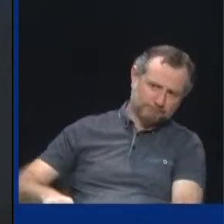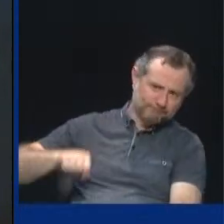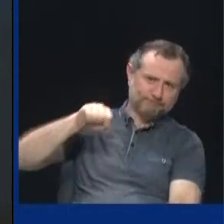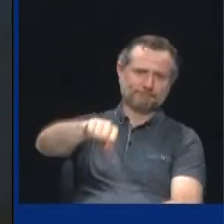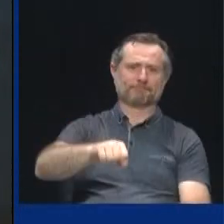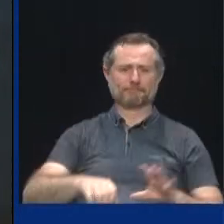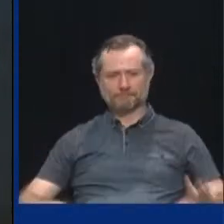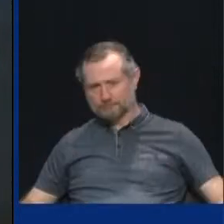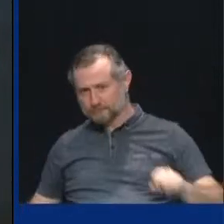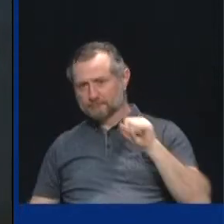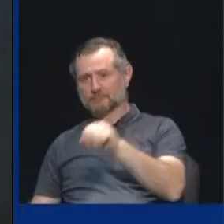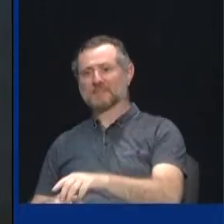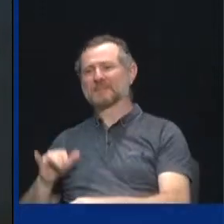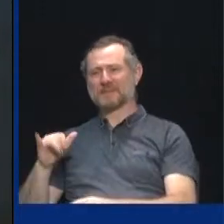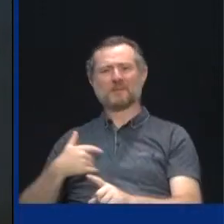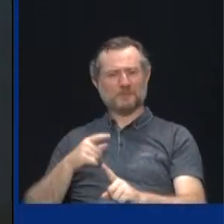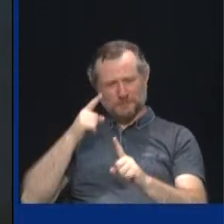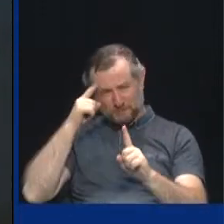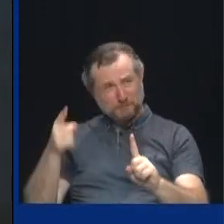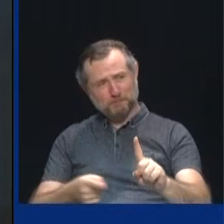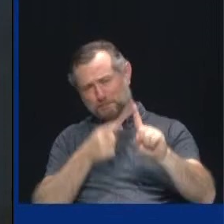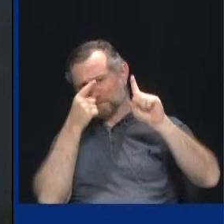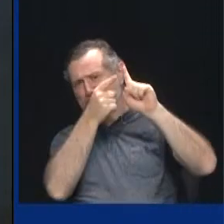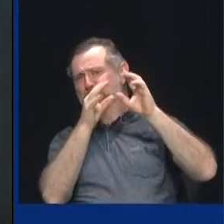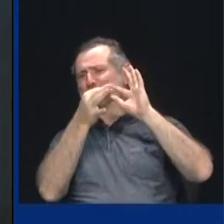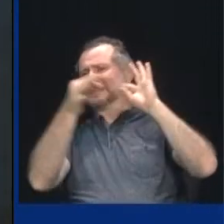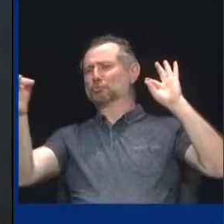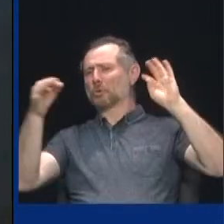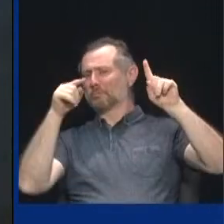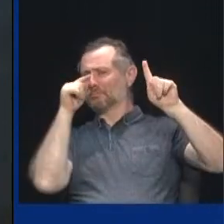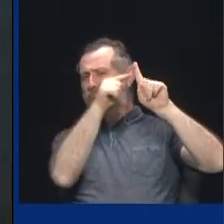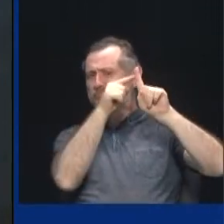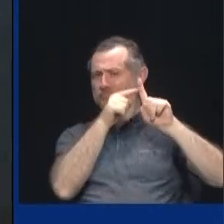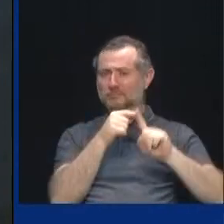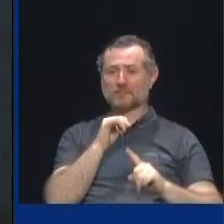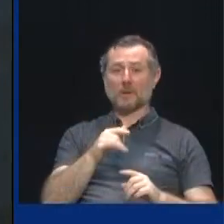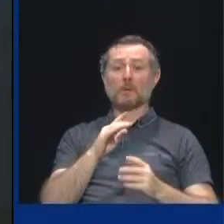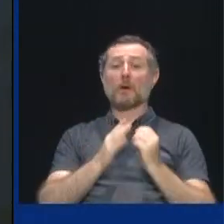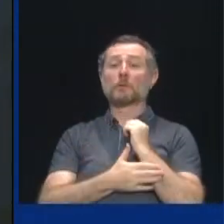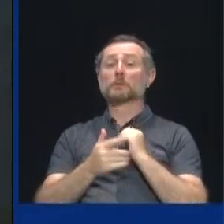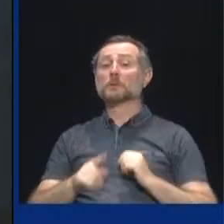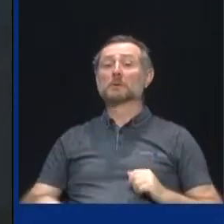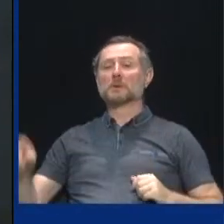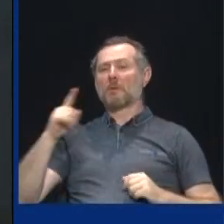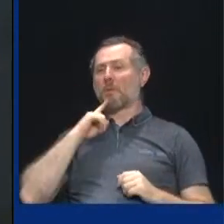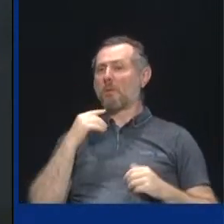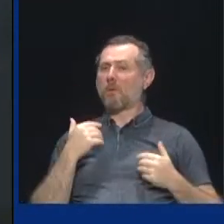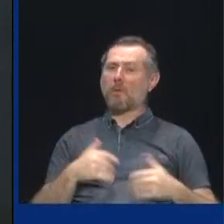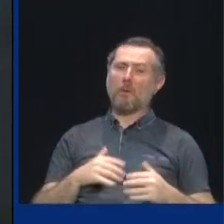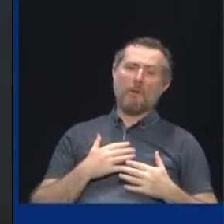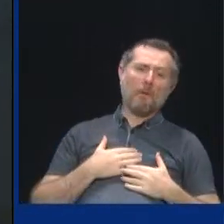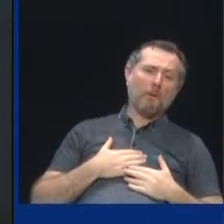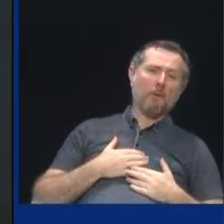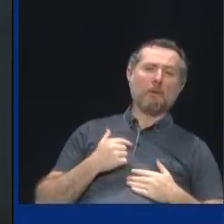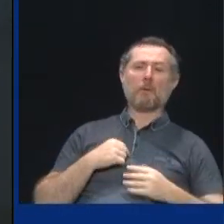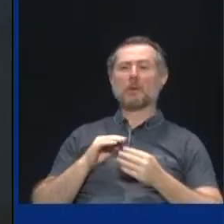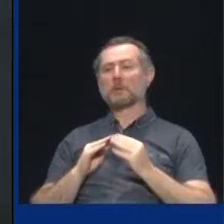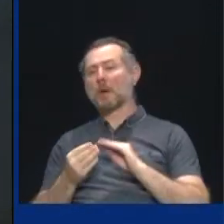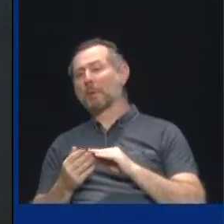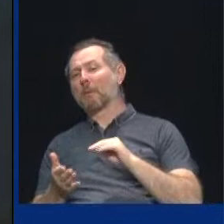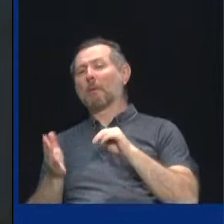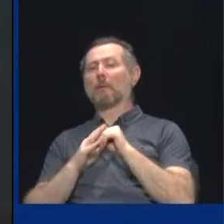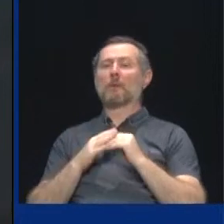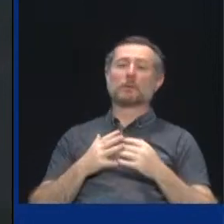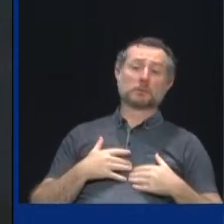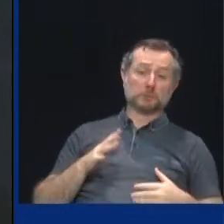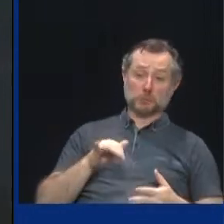That is the mission. And while everyone else in the country is saying, oh, boo, the sky is falling, the numbers are going up, New York is going to say,